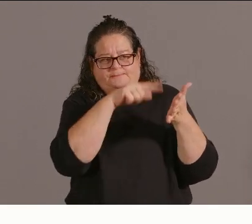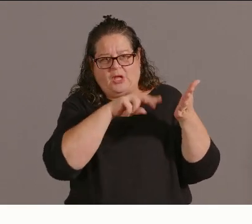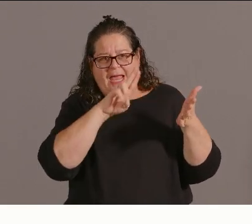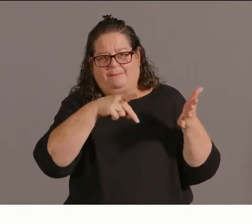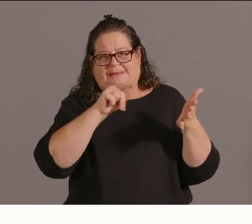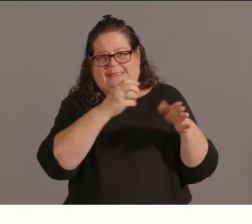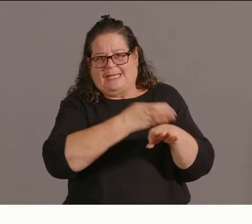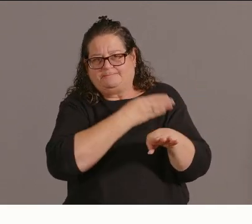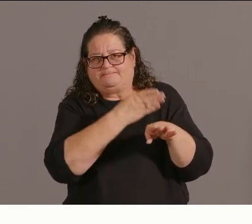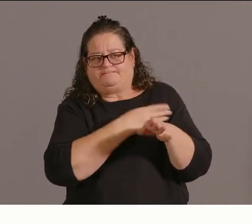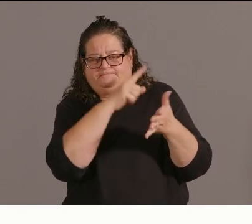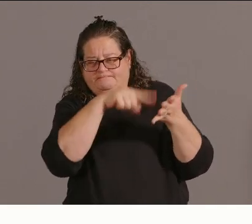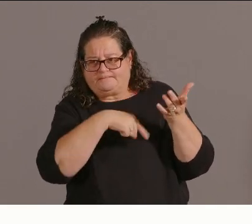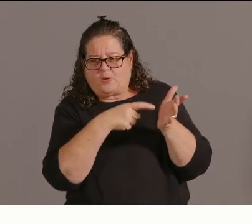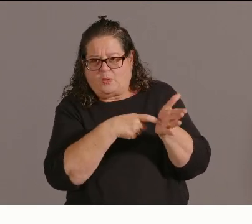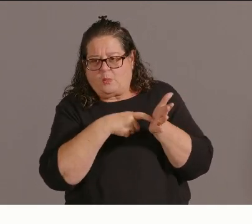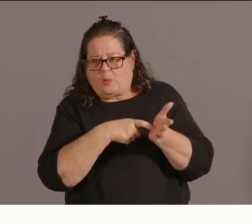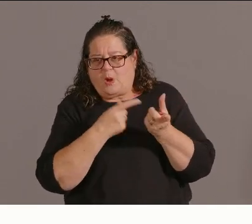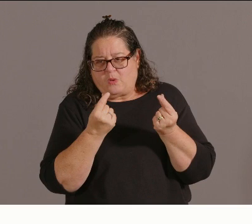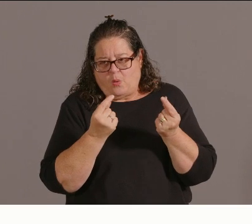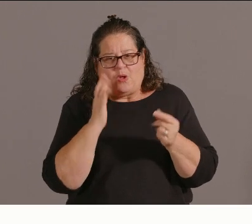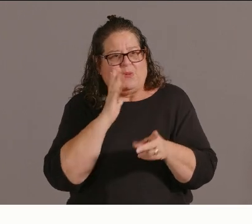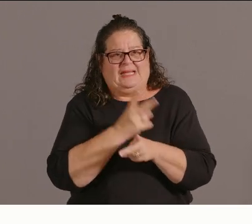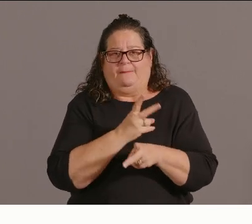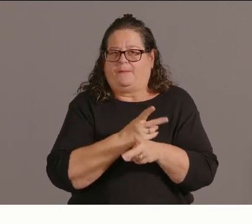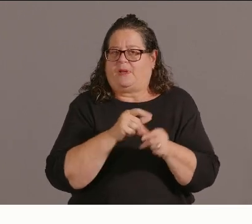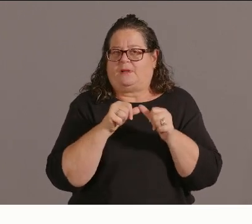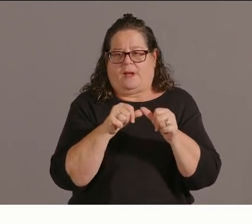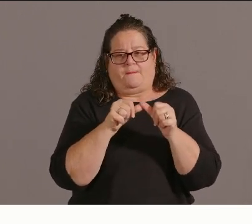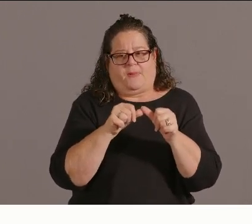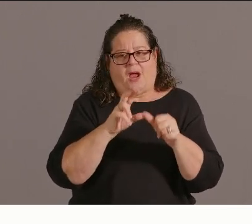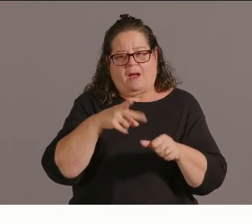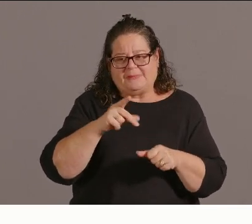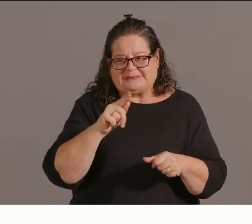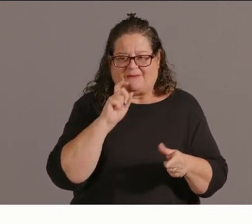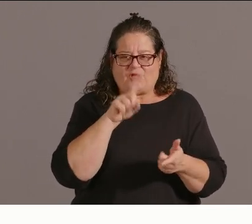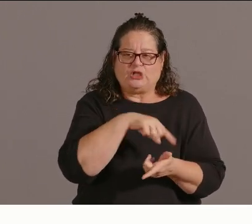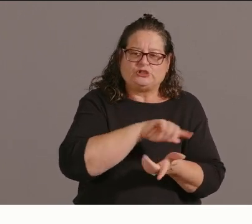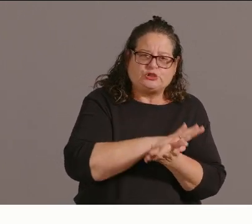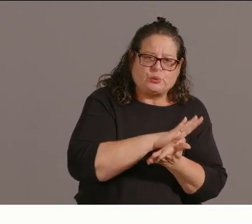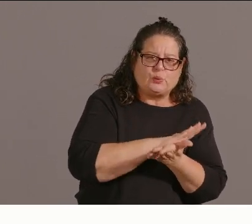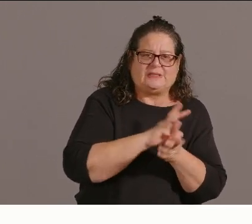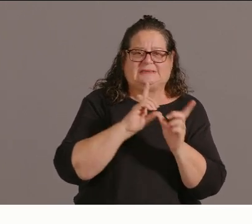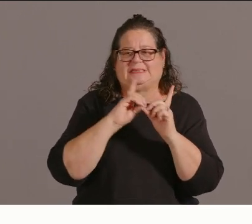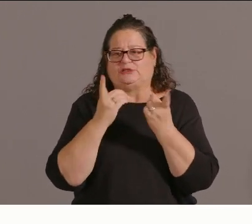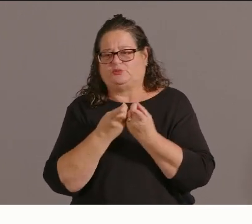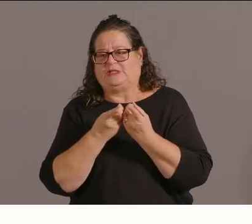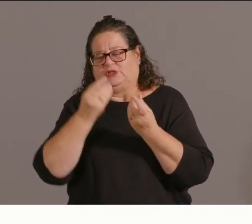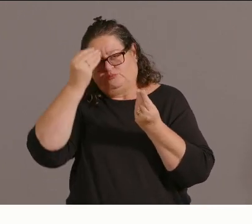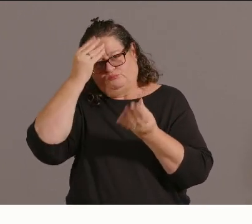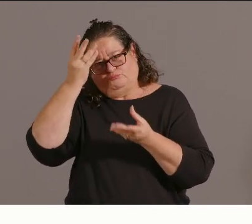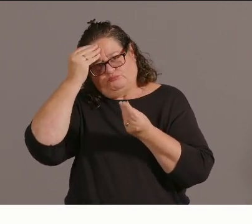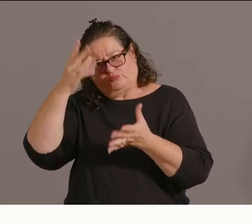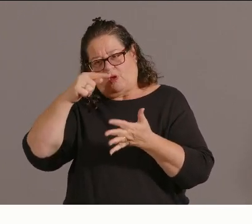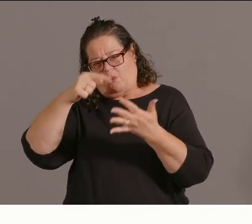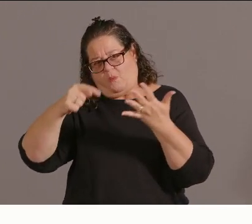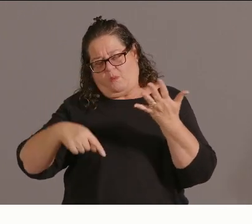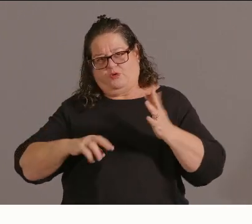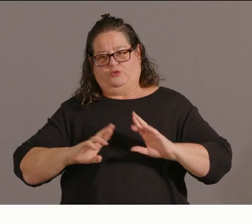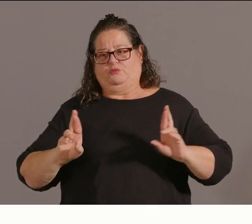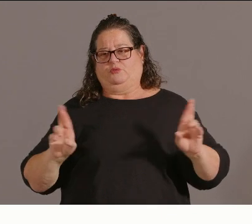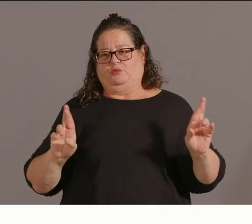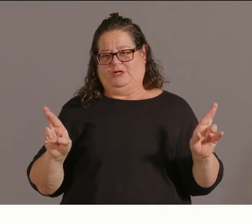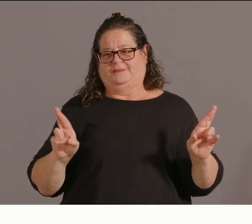provide the information that our schools and school districts need. They now align with the CDC's transmission category, and we're looking to